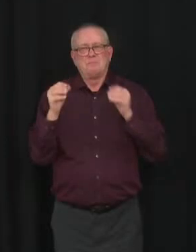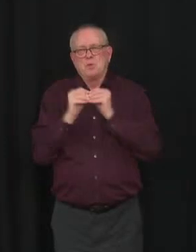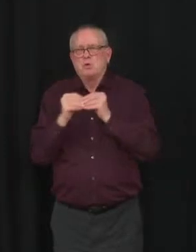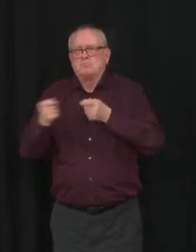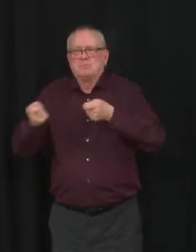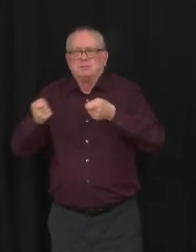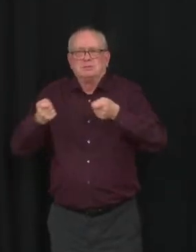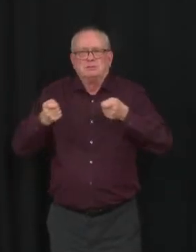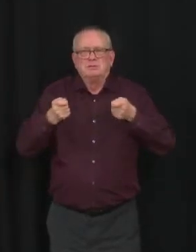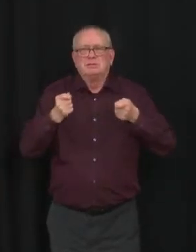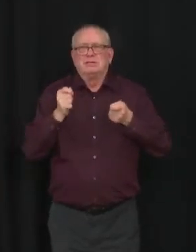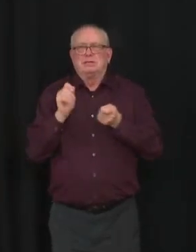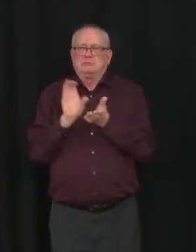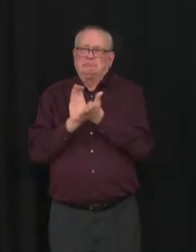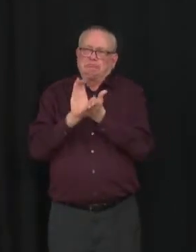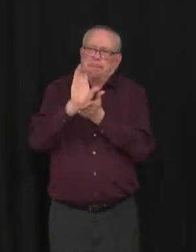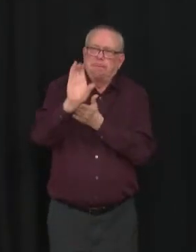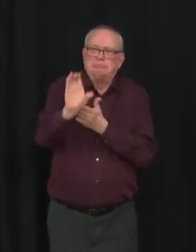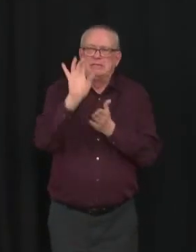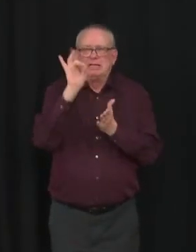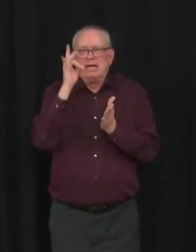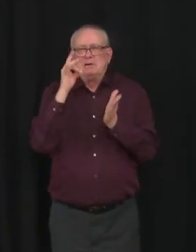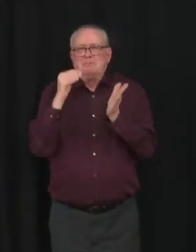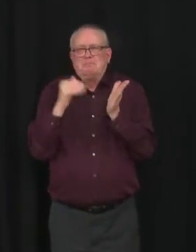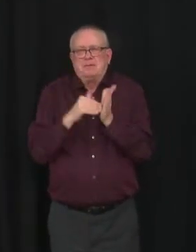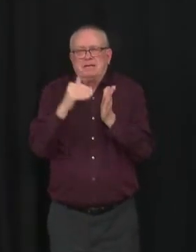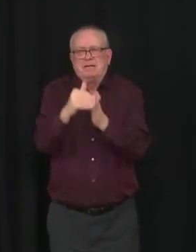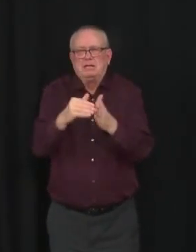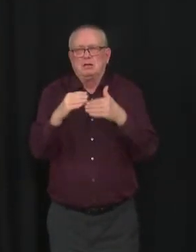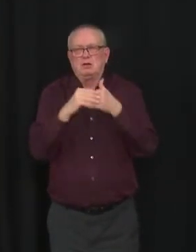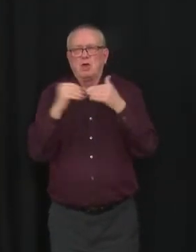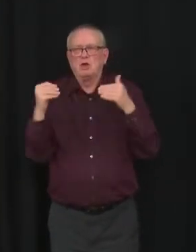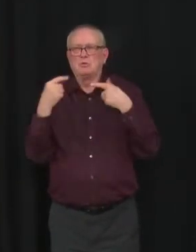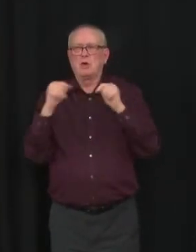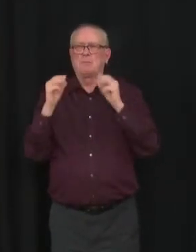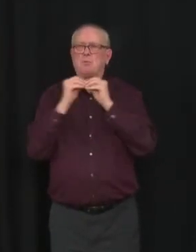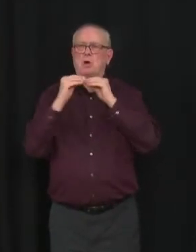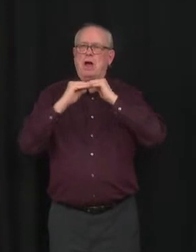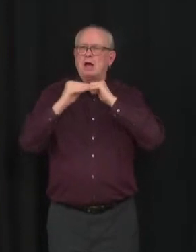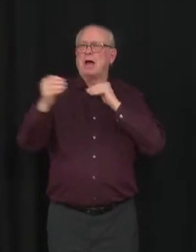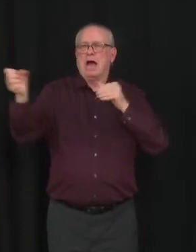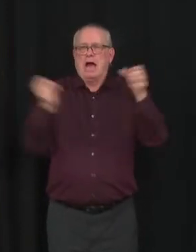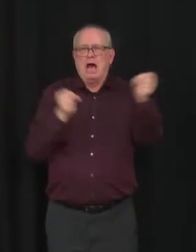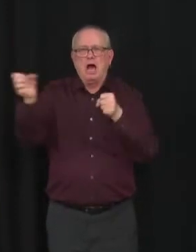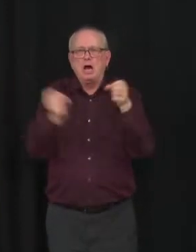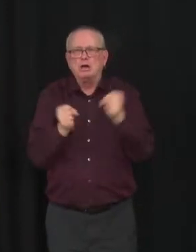million to be able to stabilize the workforce. We've hired over 200 people over the